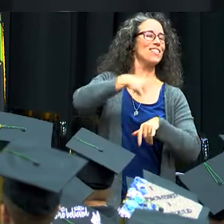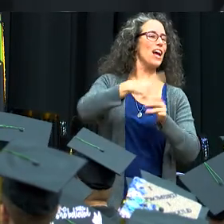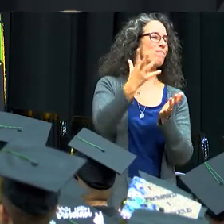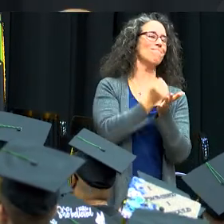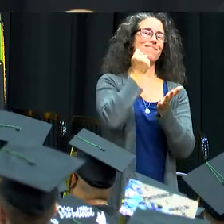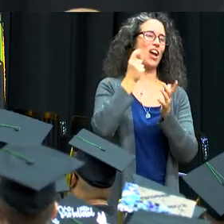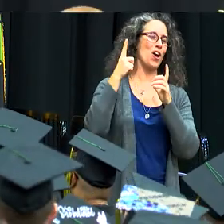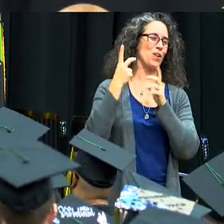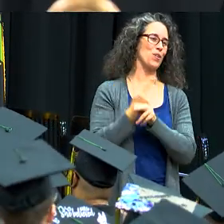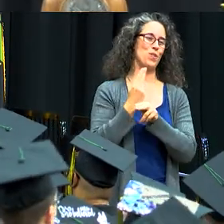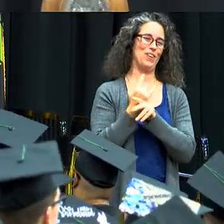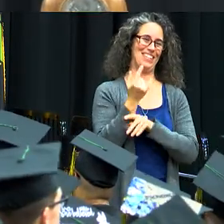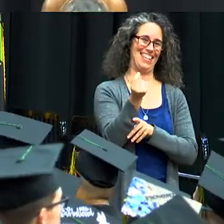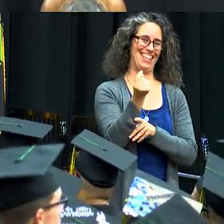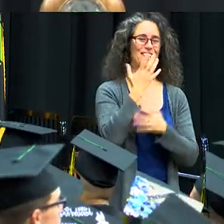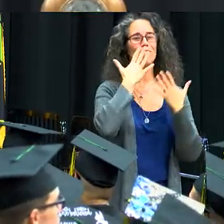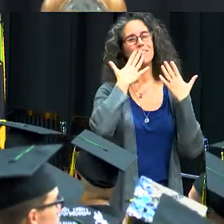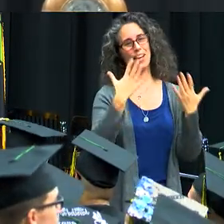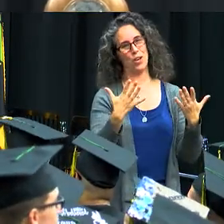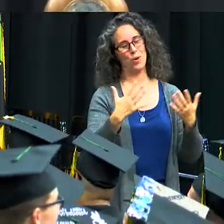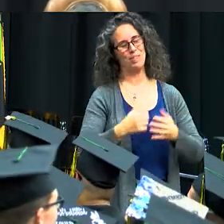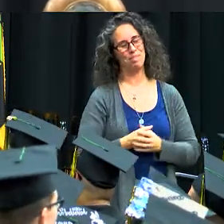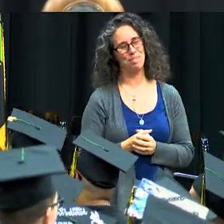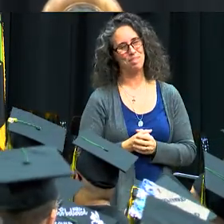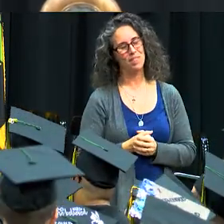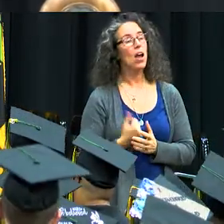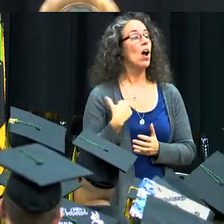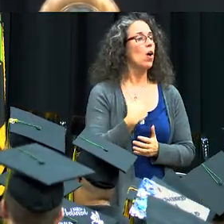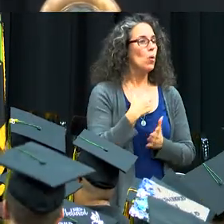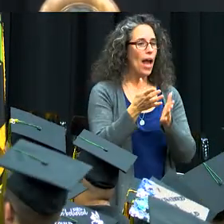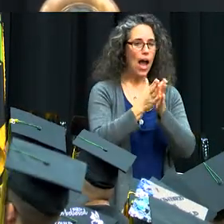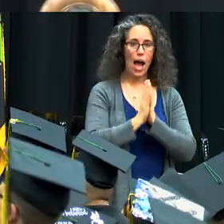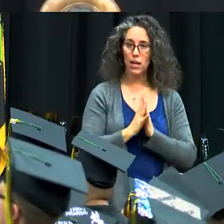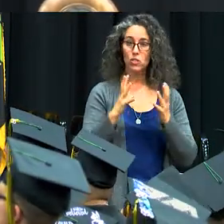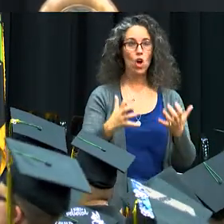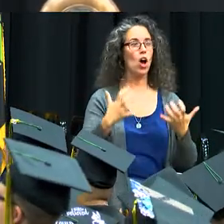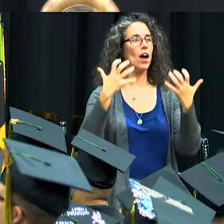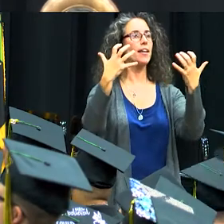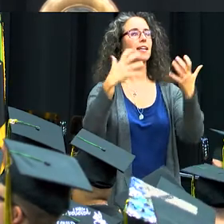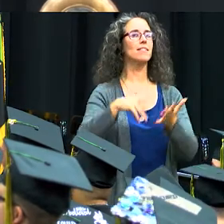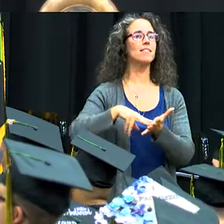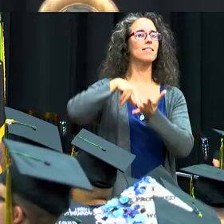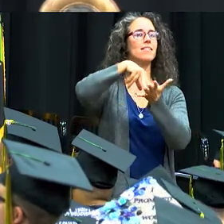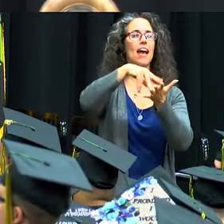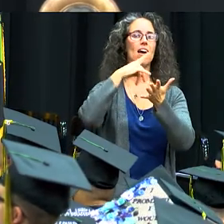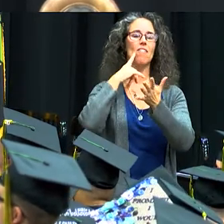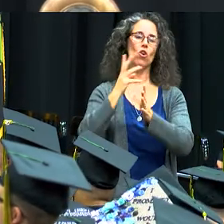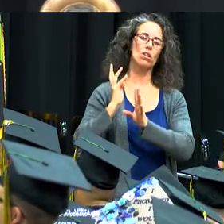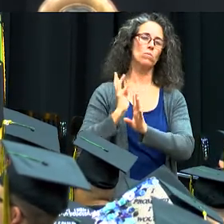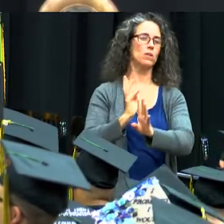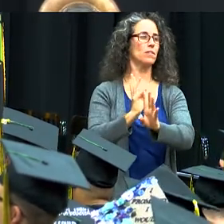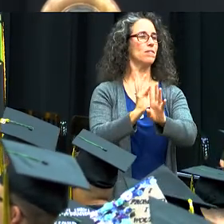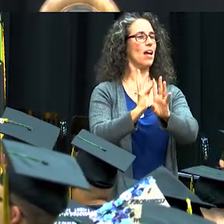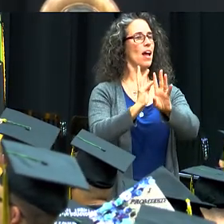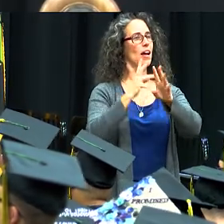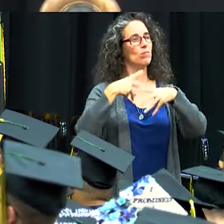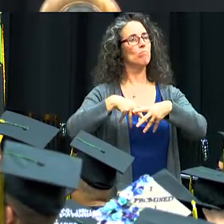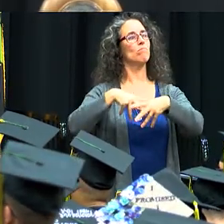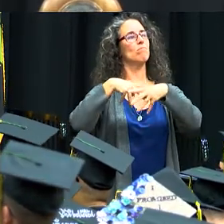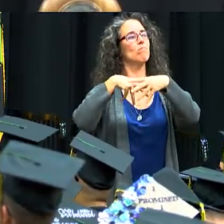Thank you. Thank you. We ask that the audience stand for the recessional and please remain in place until the last